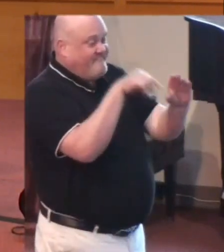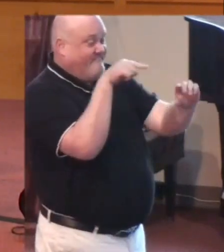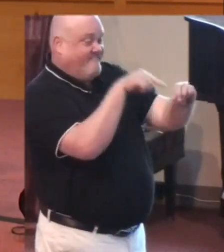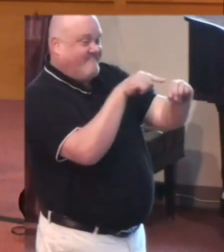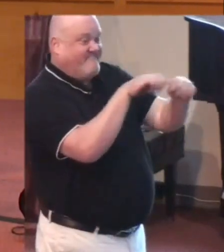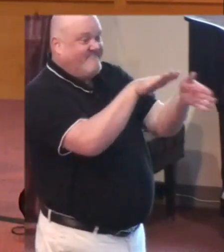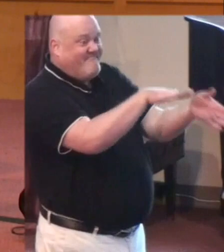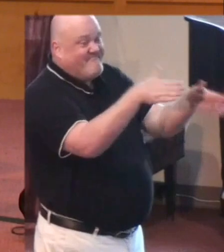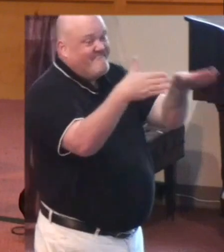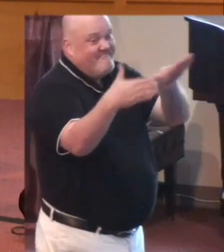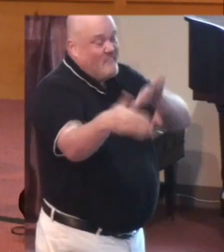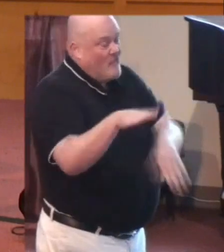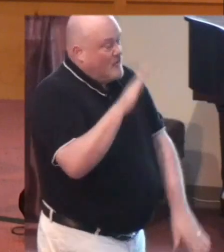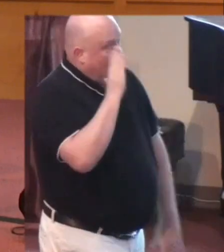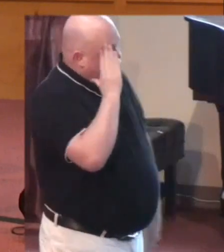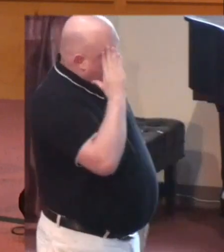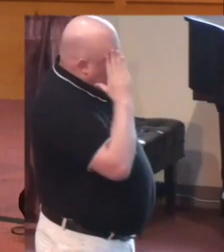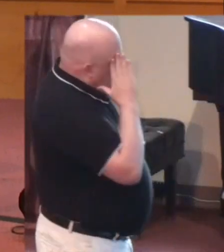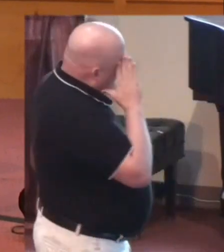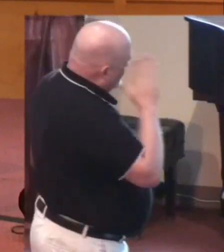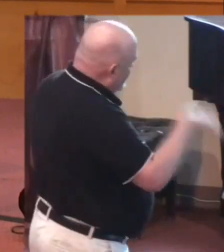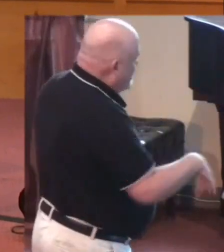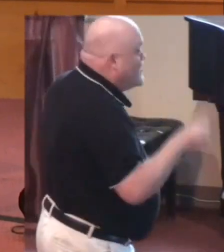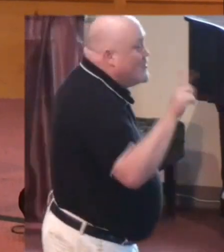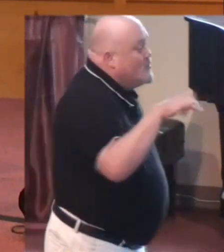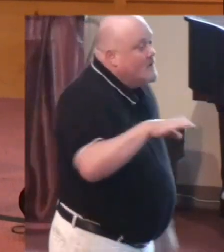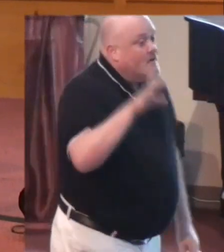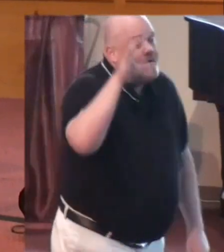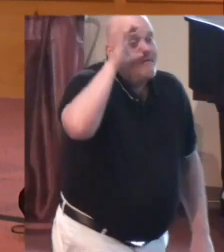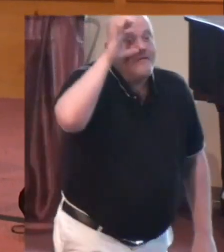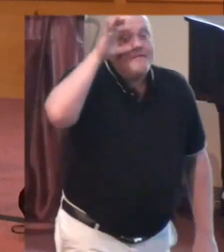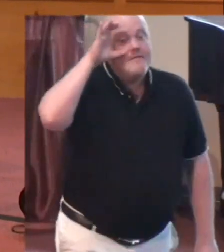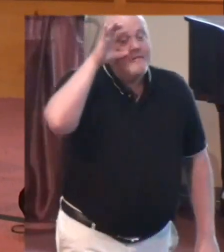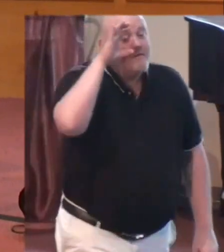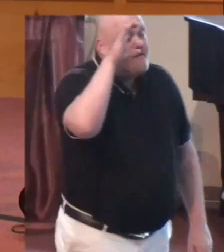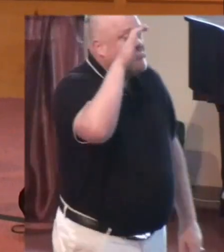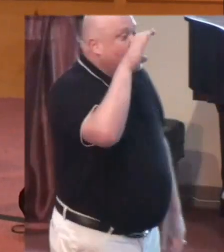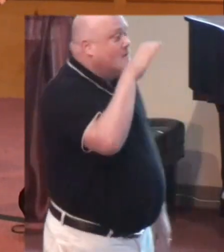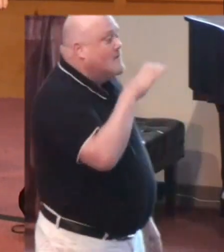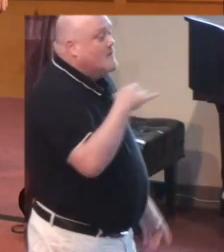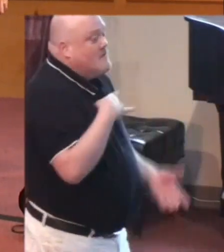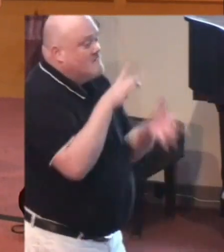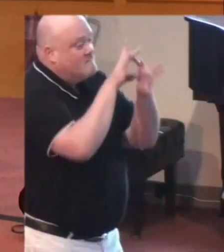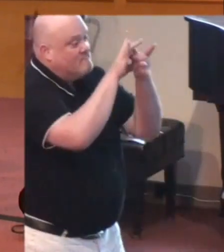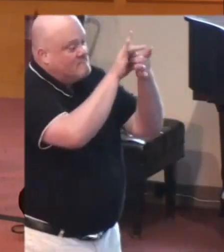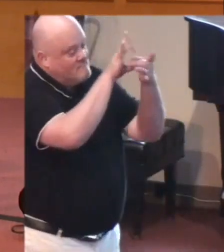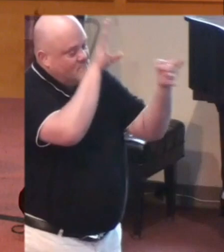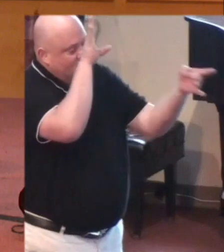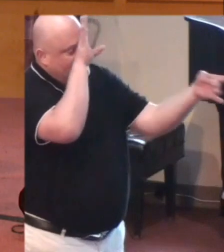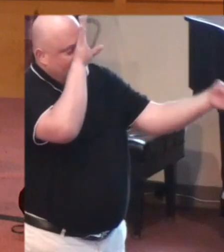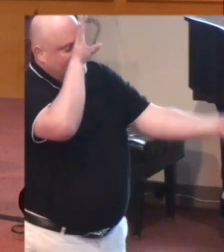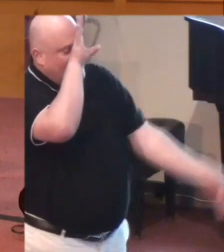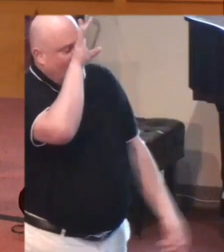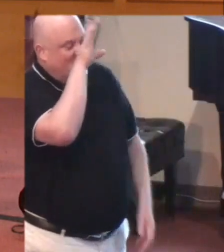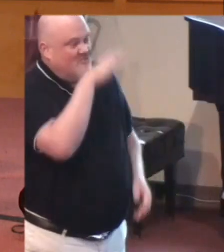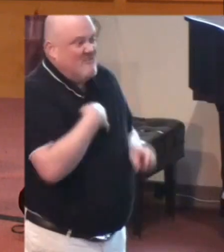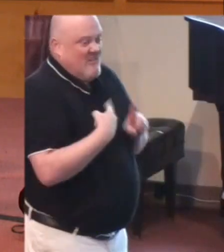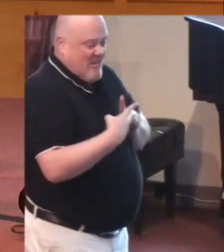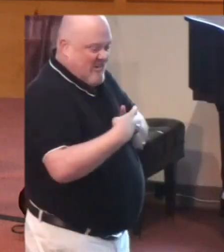Oh my, wishing you to listen, let go or be